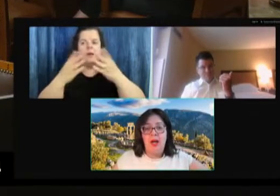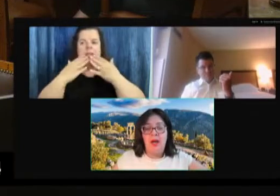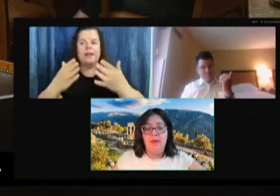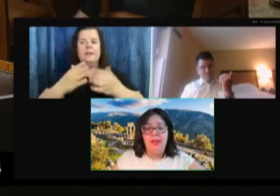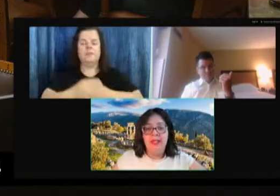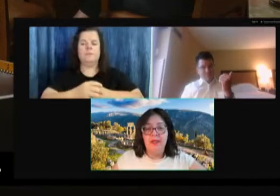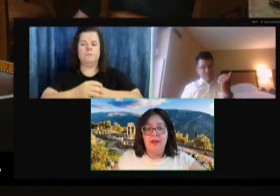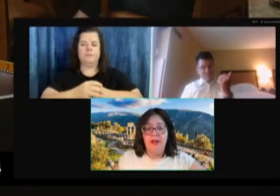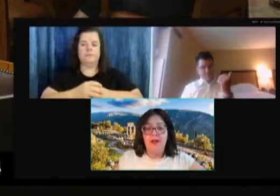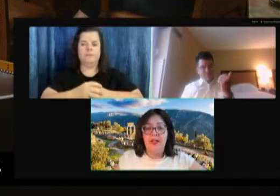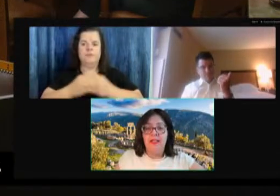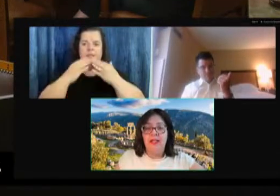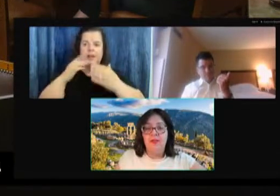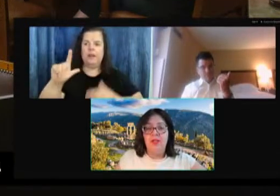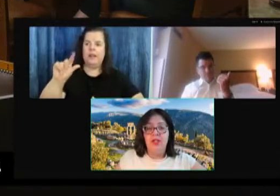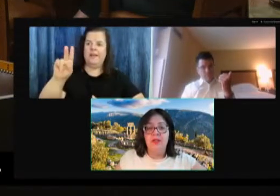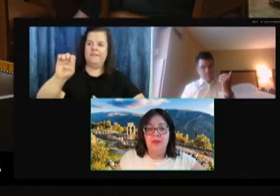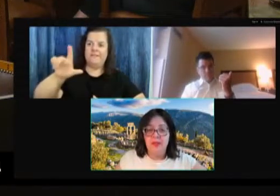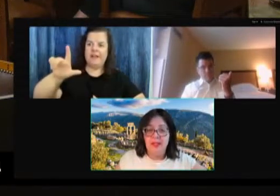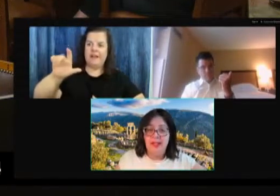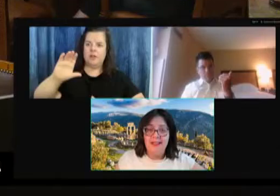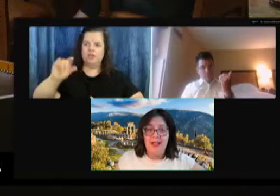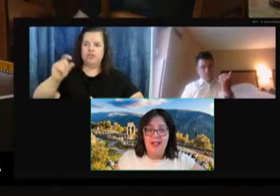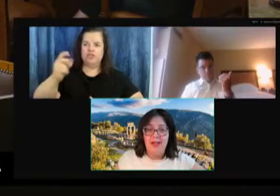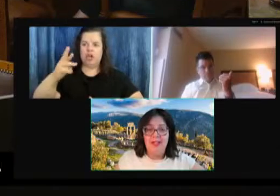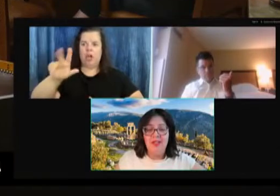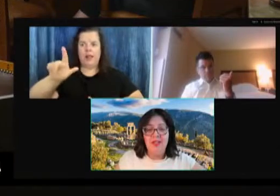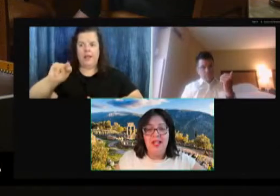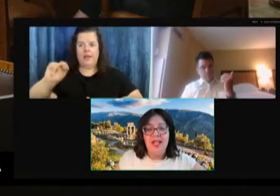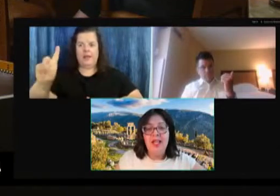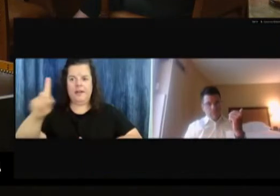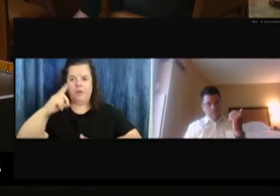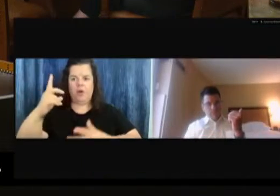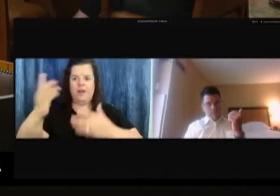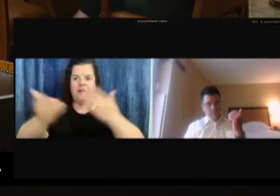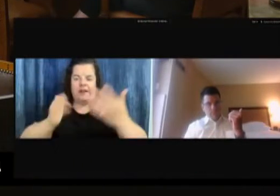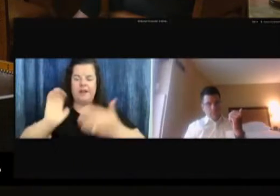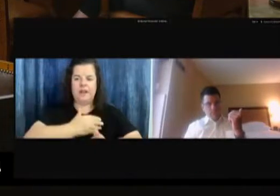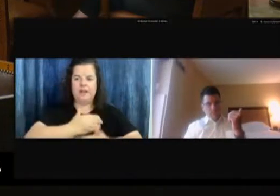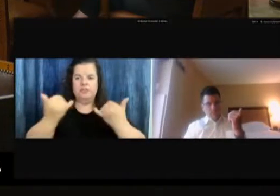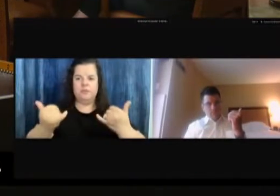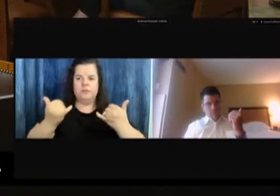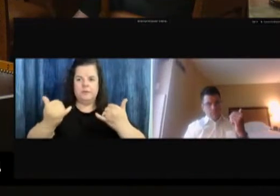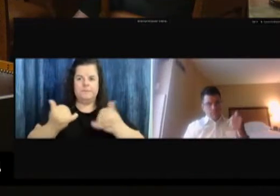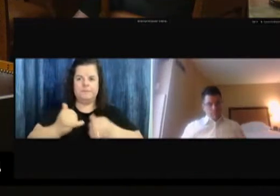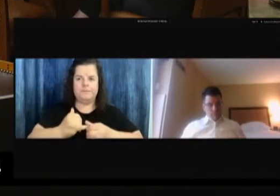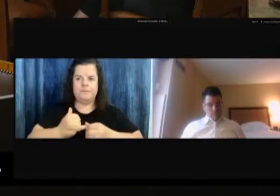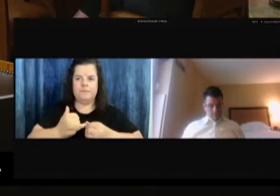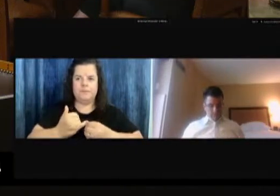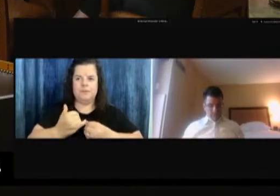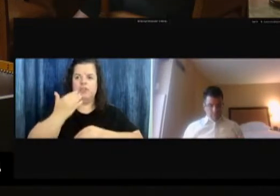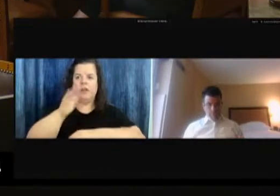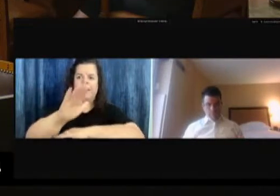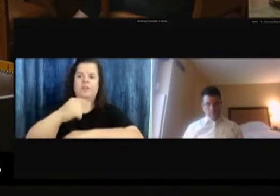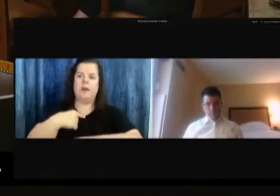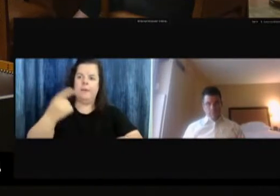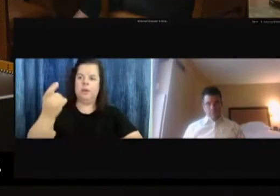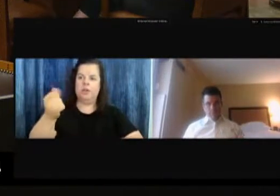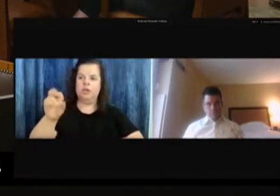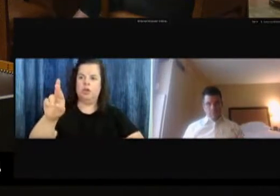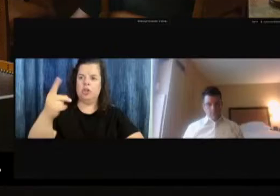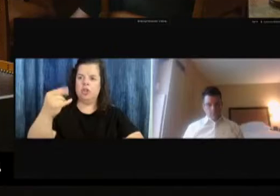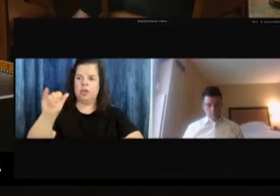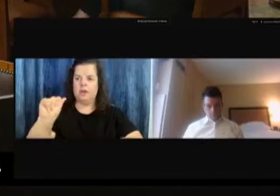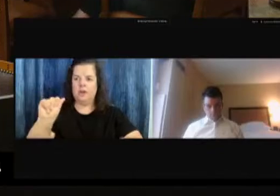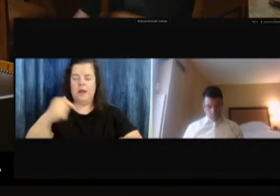you, President Lavelle and Councilman Charlin for having us here today. So good afternoon. I'm Georgia Petropoulos. I'm here